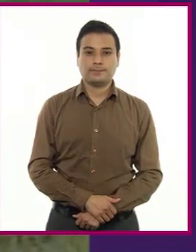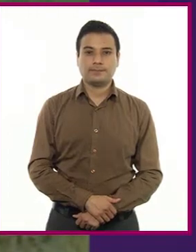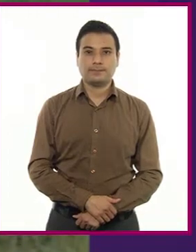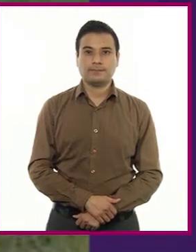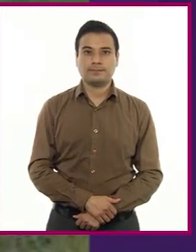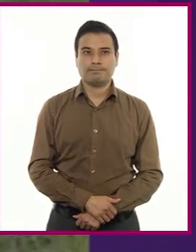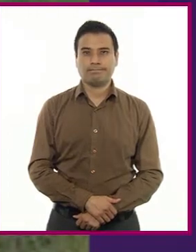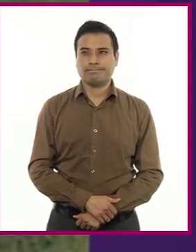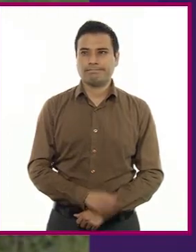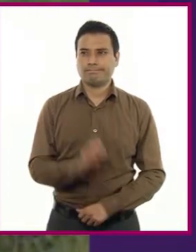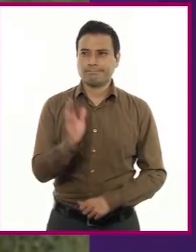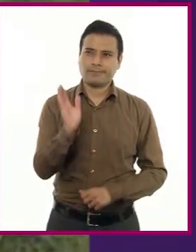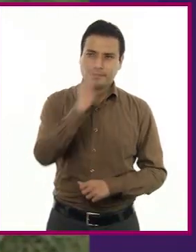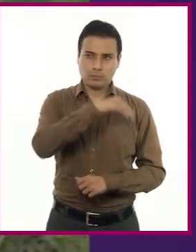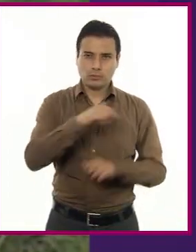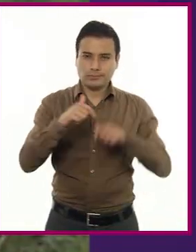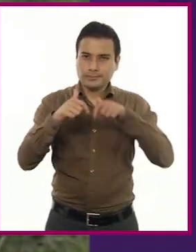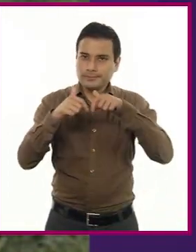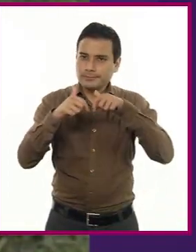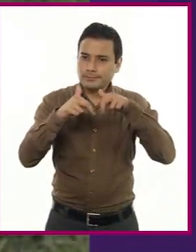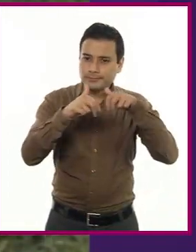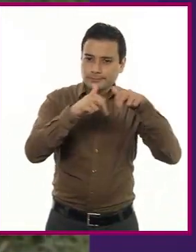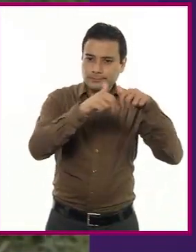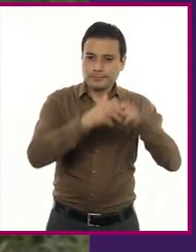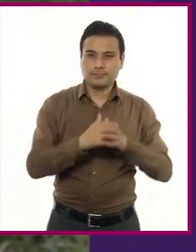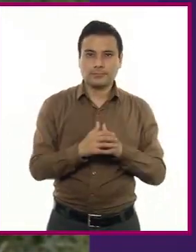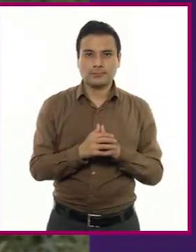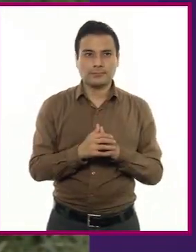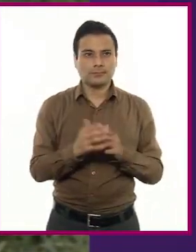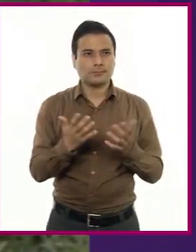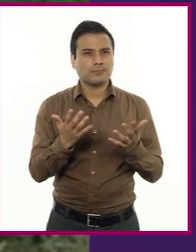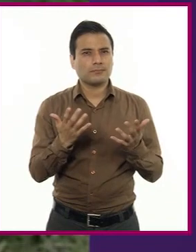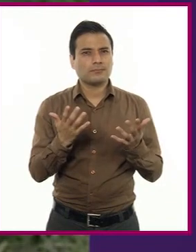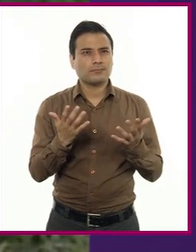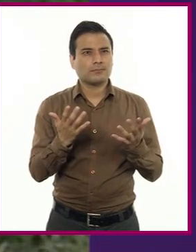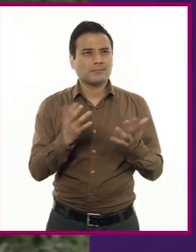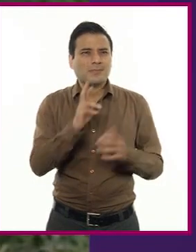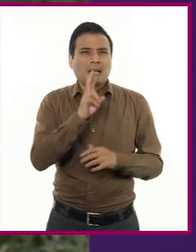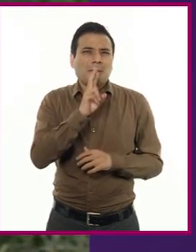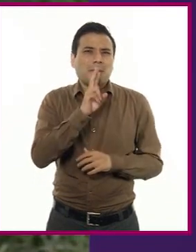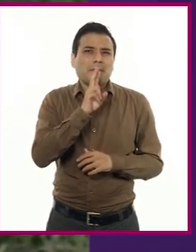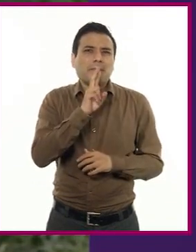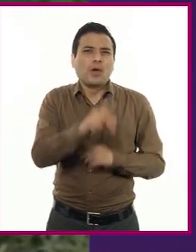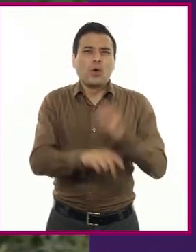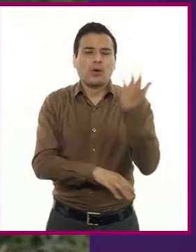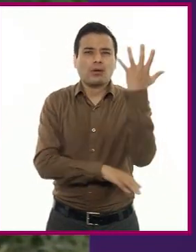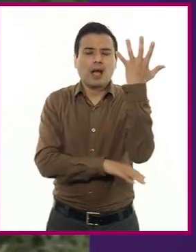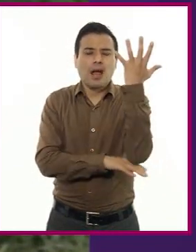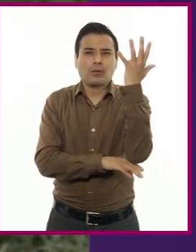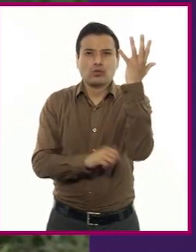Let's walk this way. Mr. Dean, why don't I climb a tree? I can see him more easily.